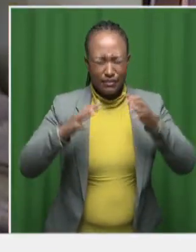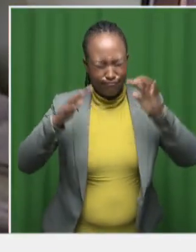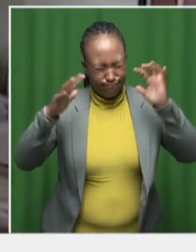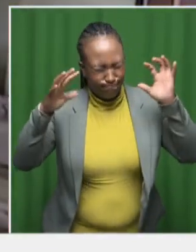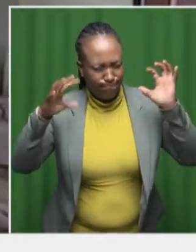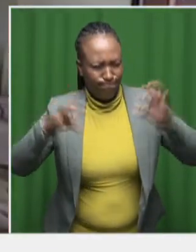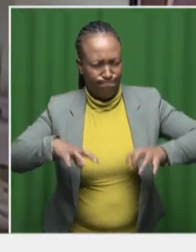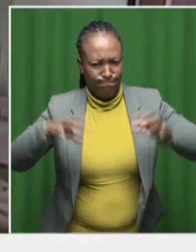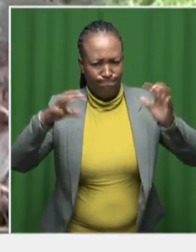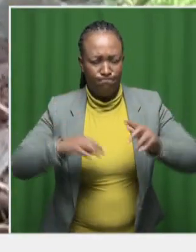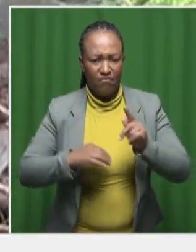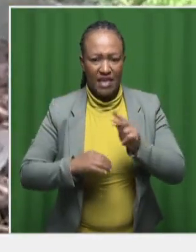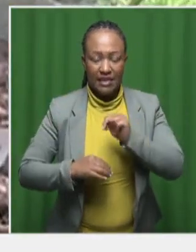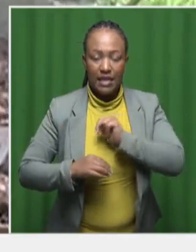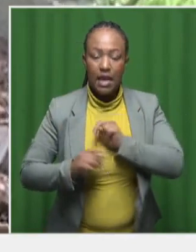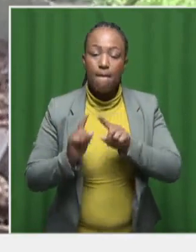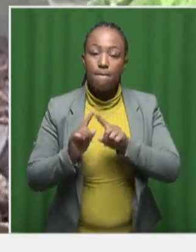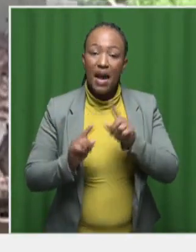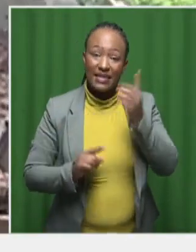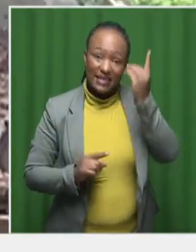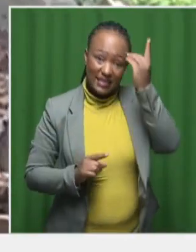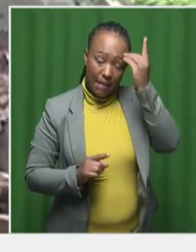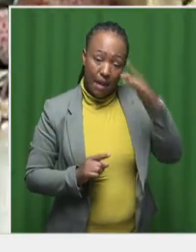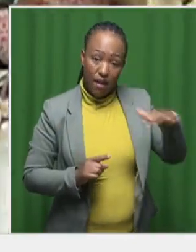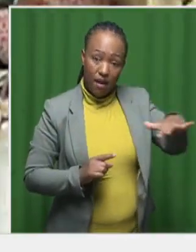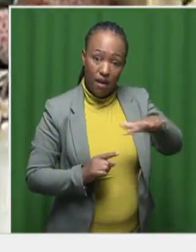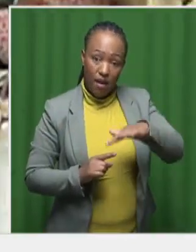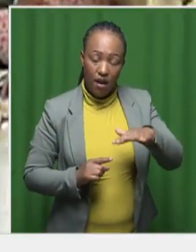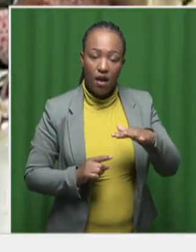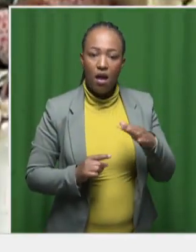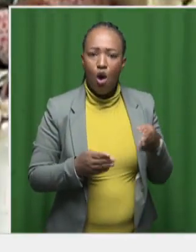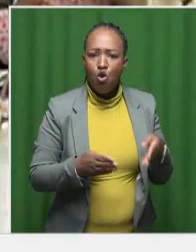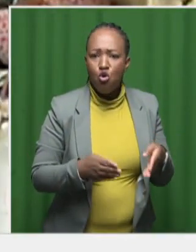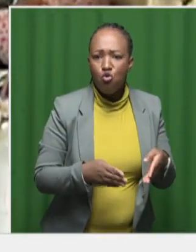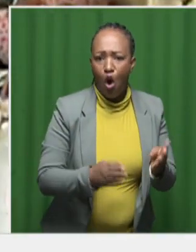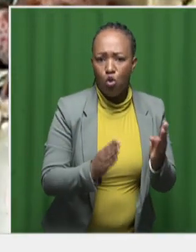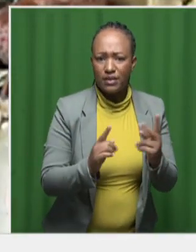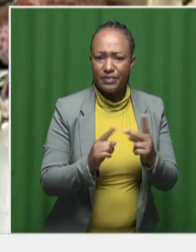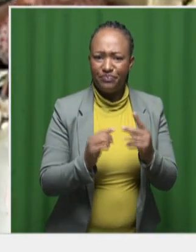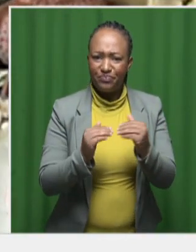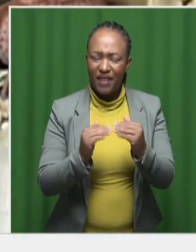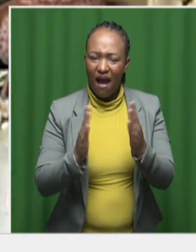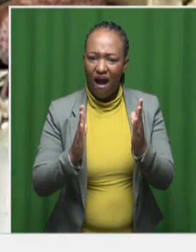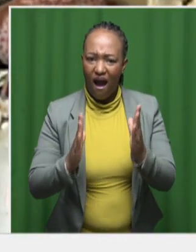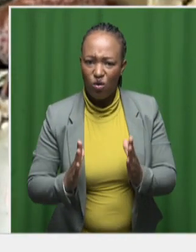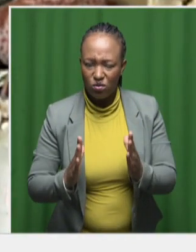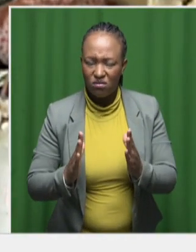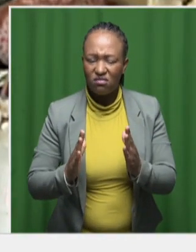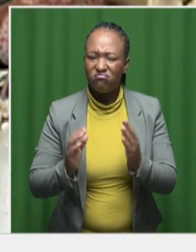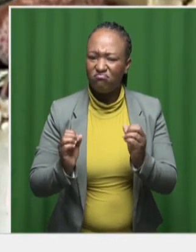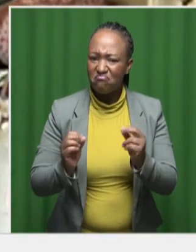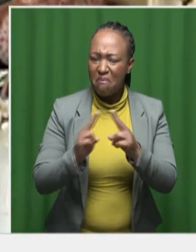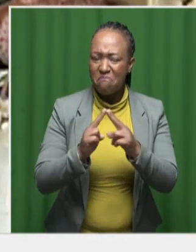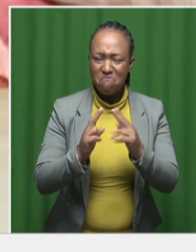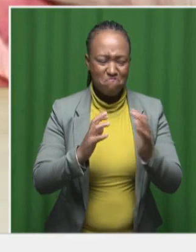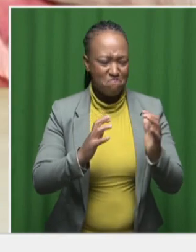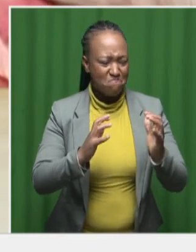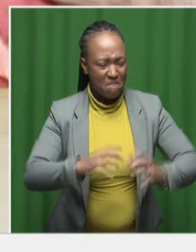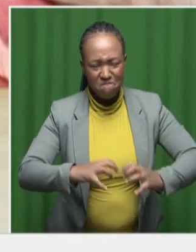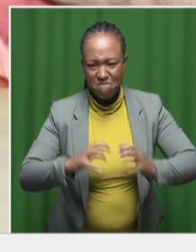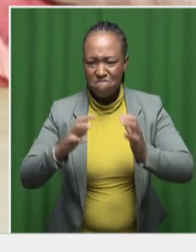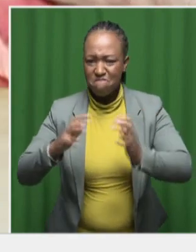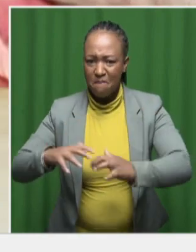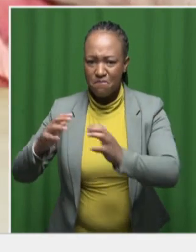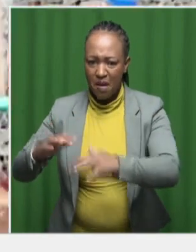But eThekwini suffered the most, with roads, bridges and houses collapsing. Let's reintroduce one of our guests that is with us